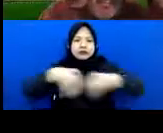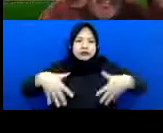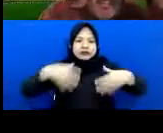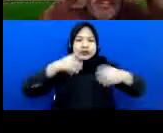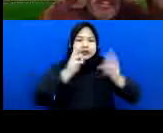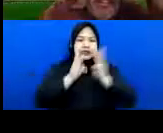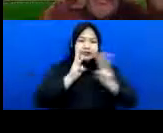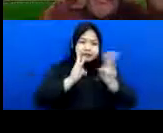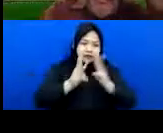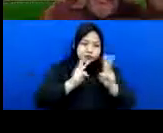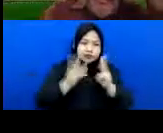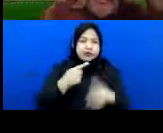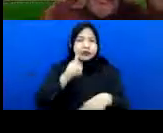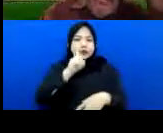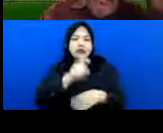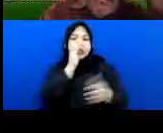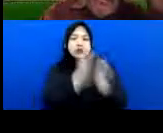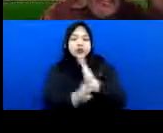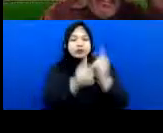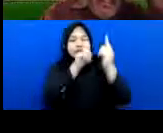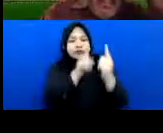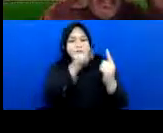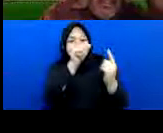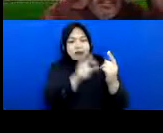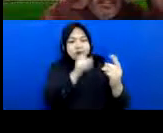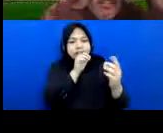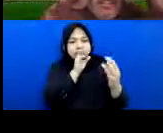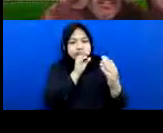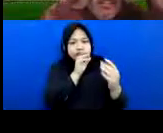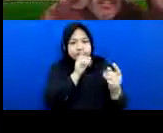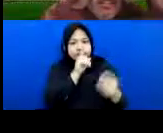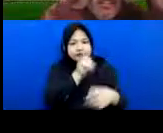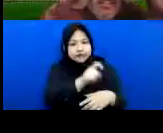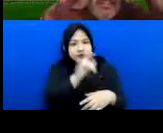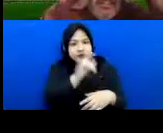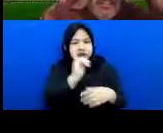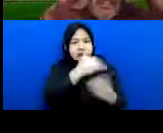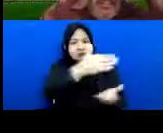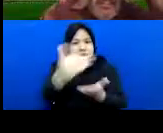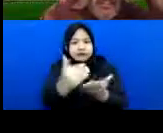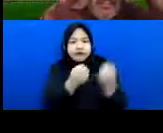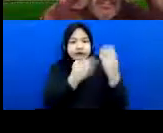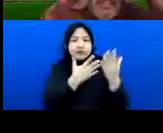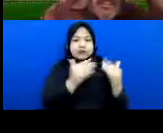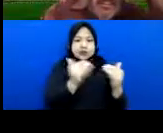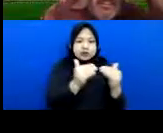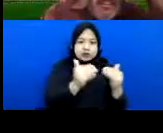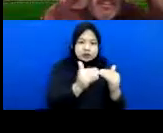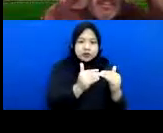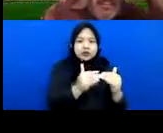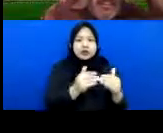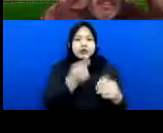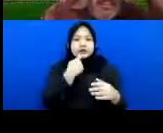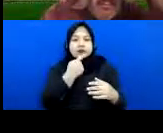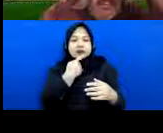by asking directly to the informants to dig out and obtain relevant information related to the required